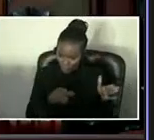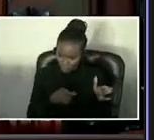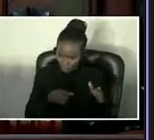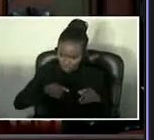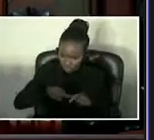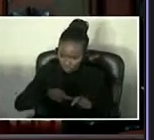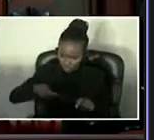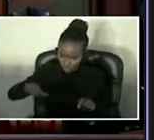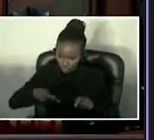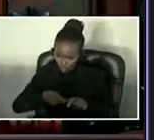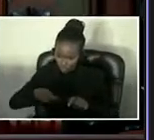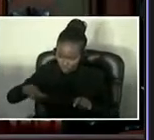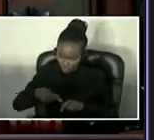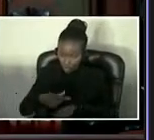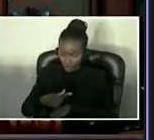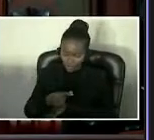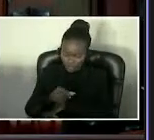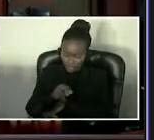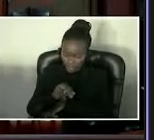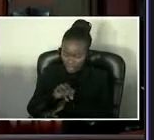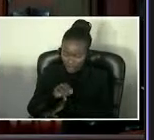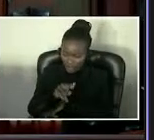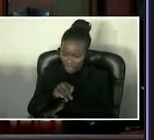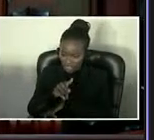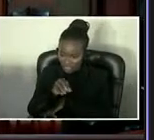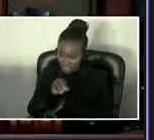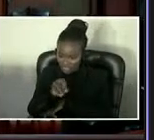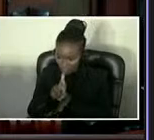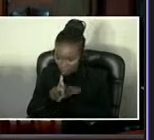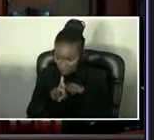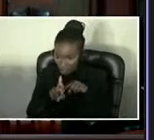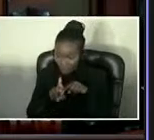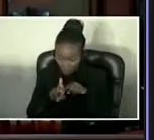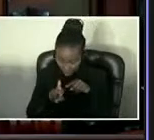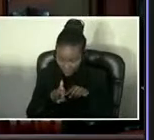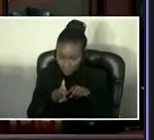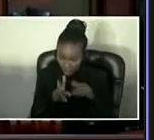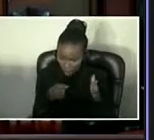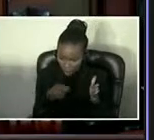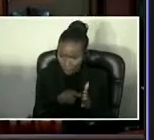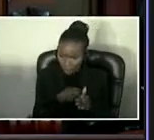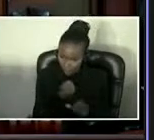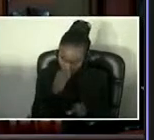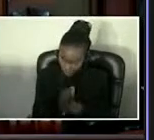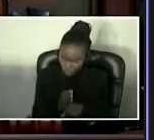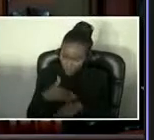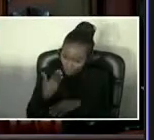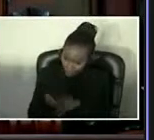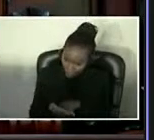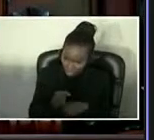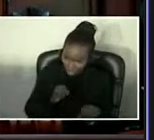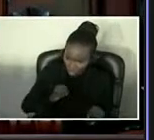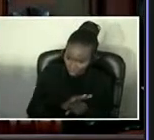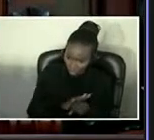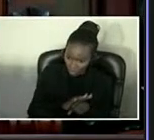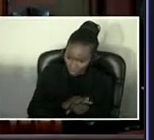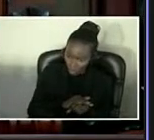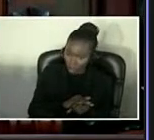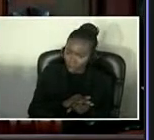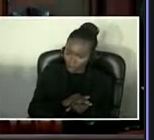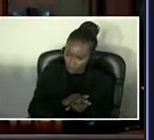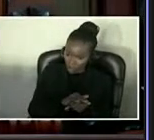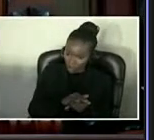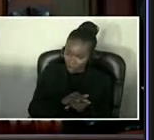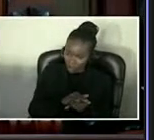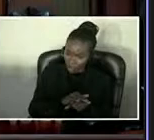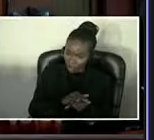no distraction when it comes to the service delivery be it in theaters now you are not going to to have patients that will